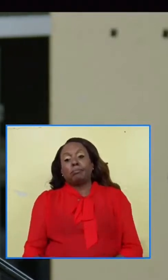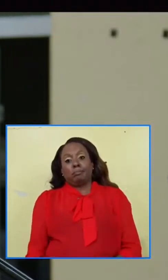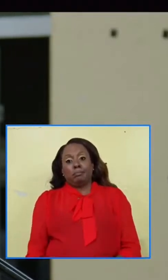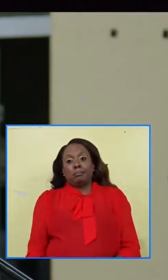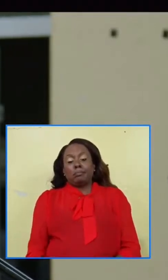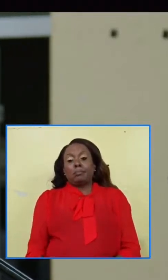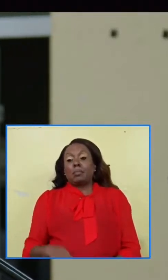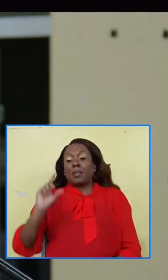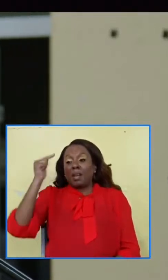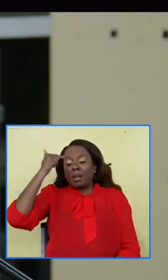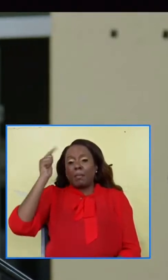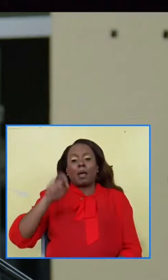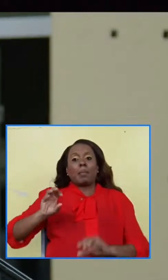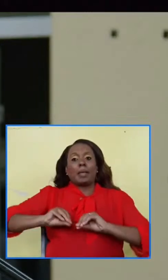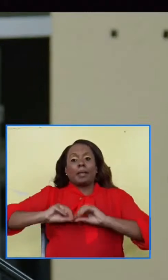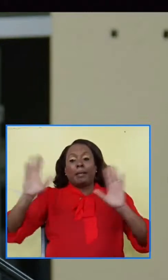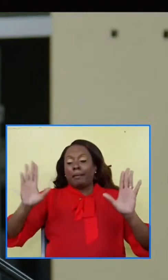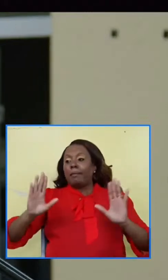transparent